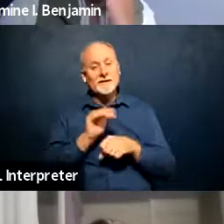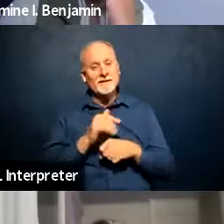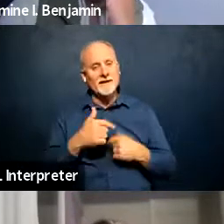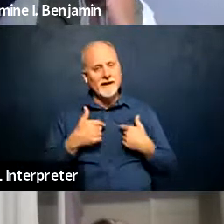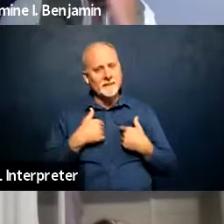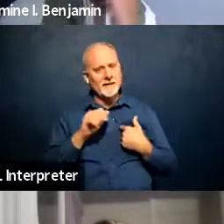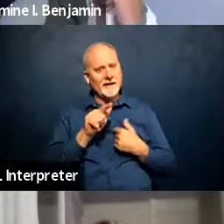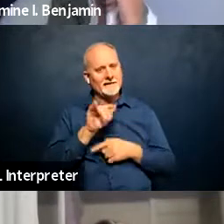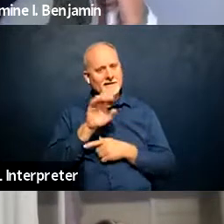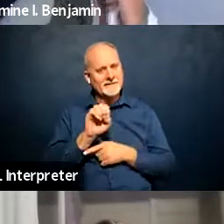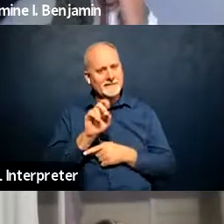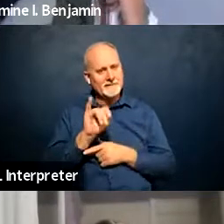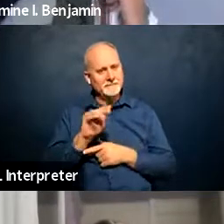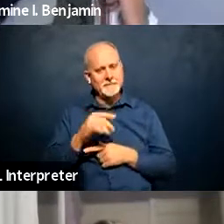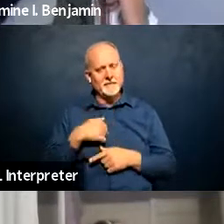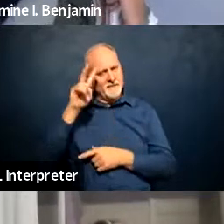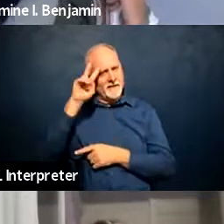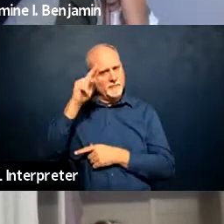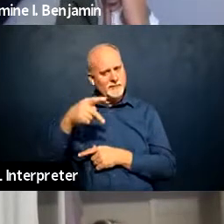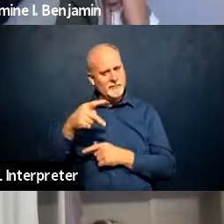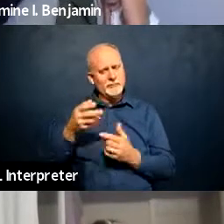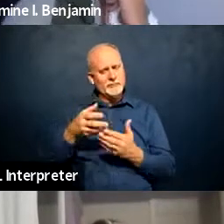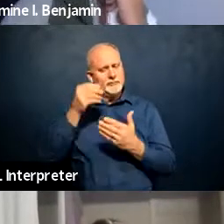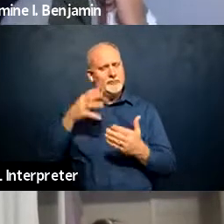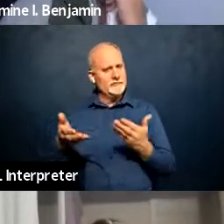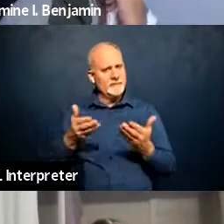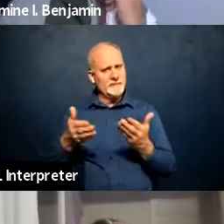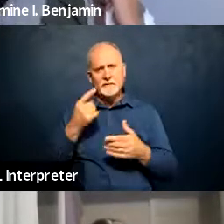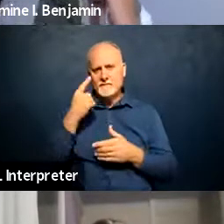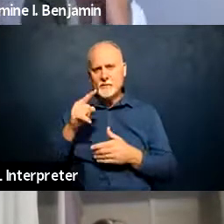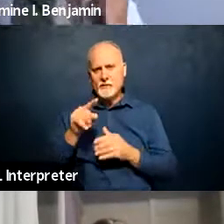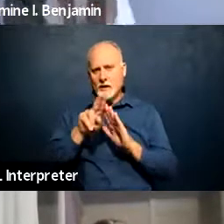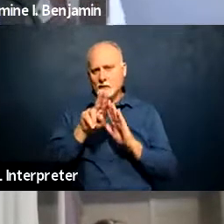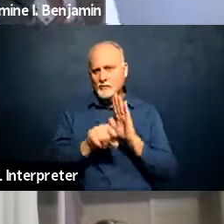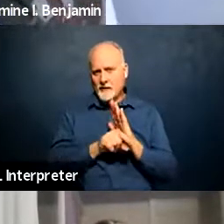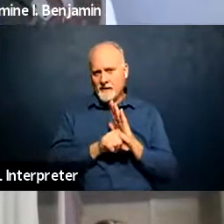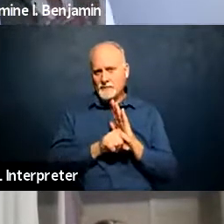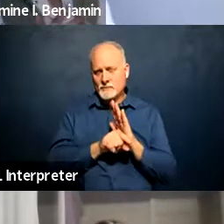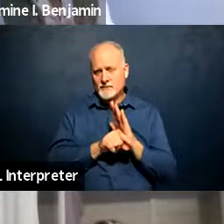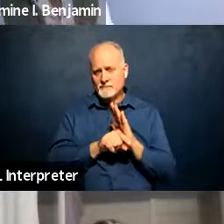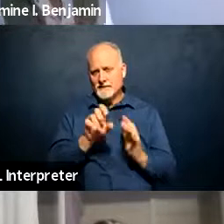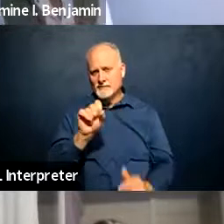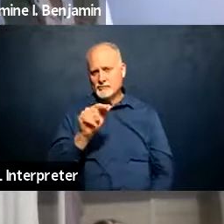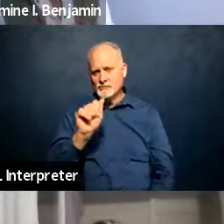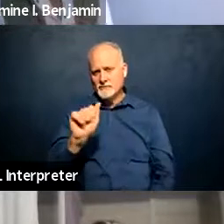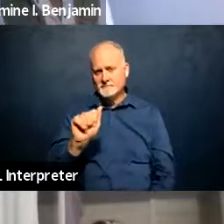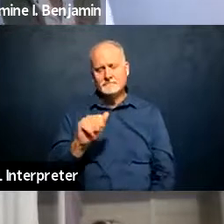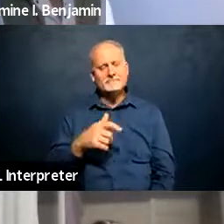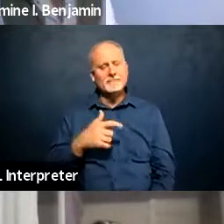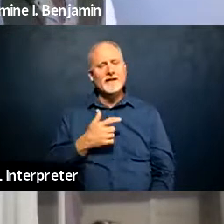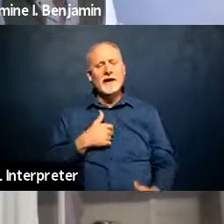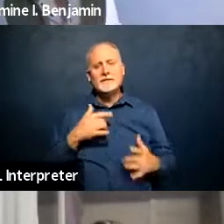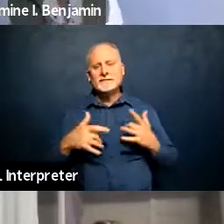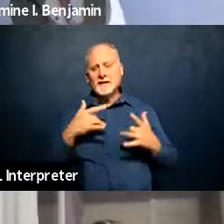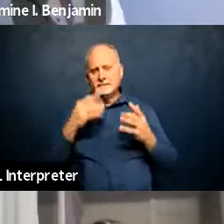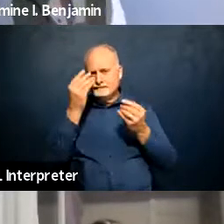is Alice Kim, and I'm the Vice President of Student Services for the Undergraduate Student Government. And I'm really excited to share with you all one of